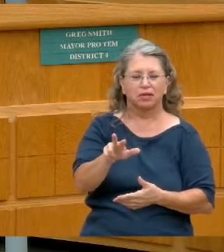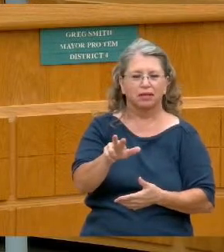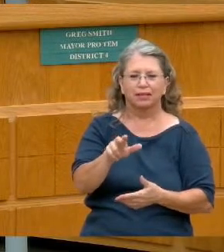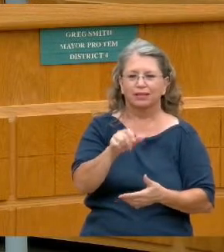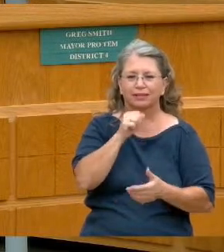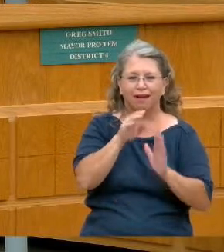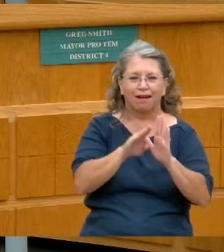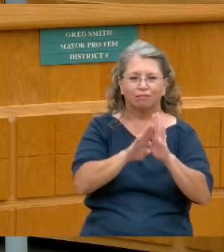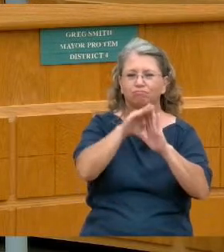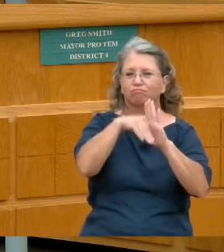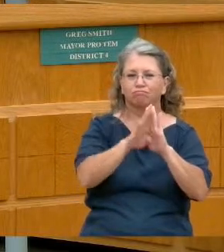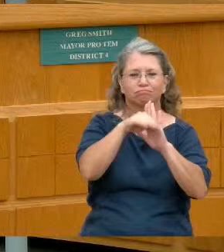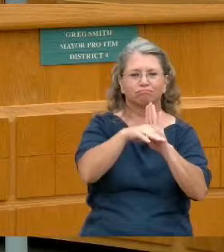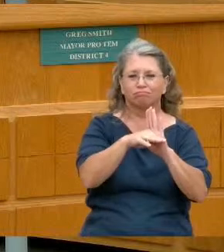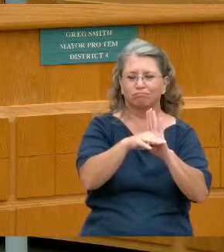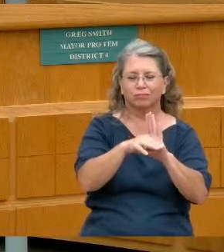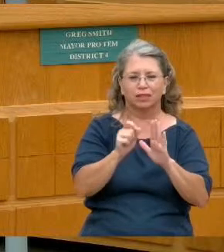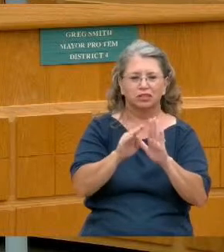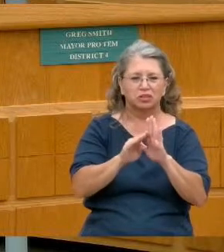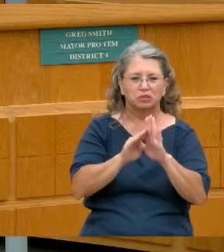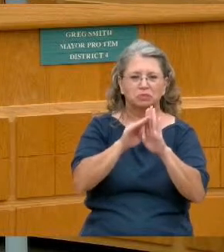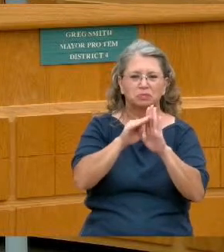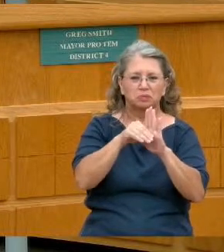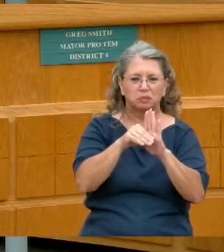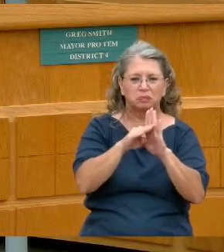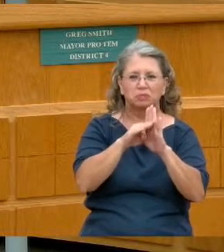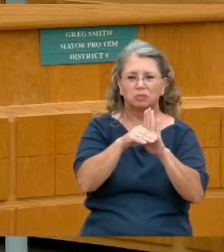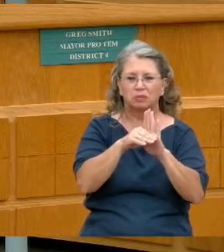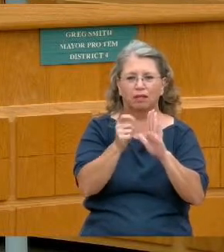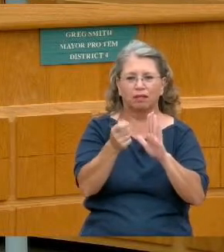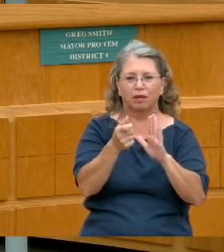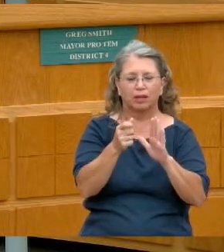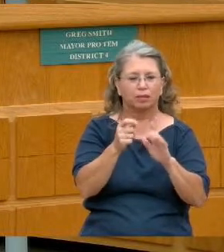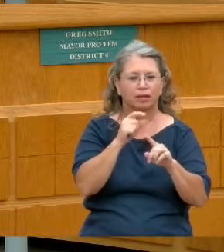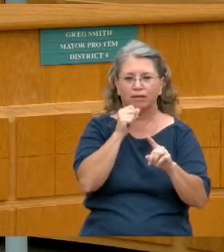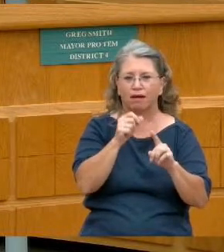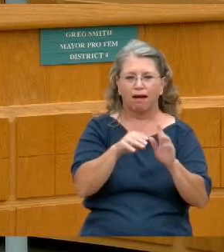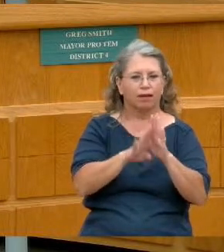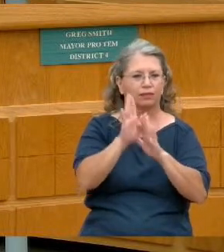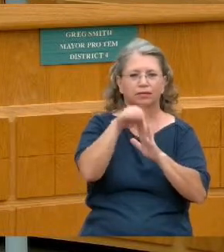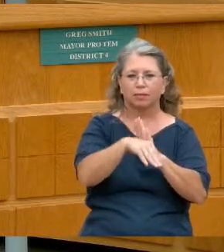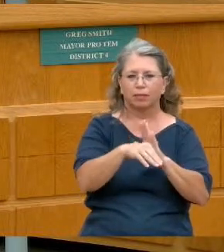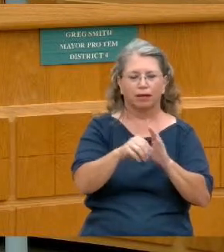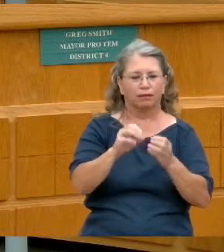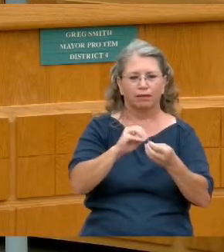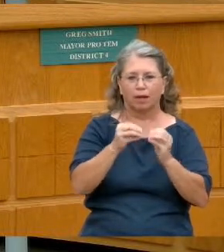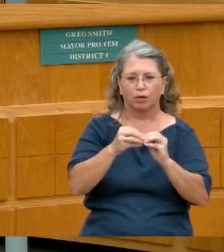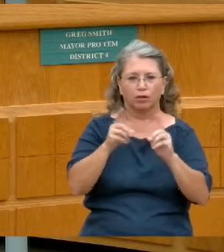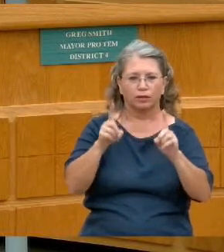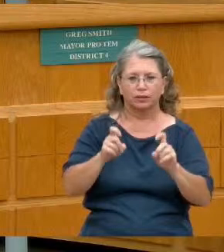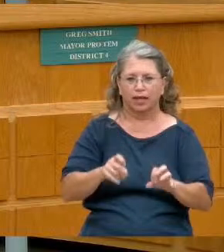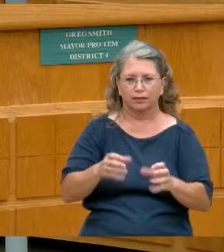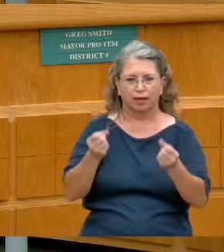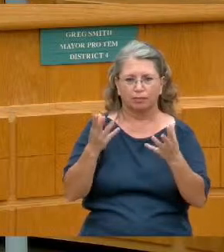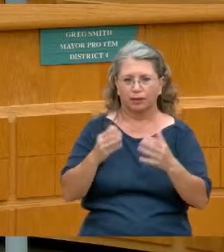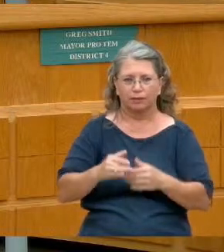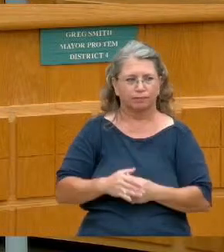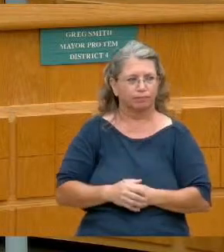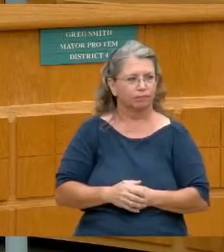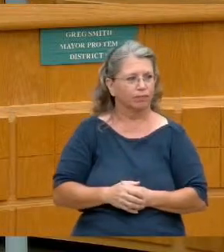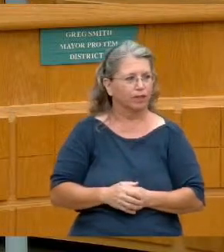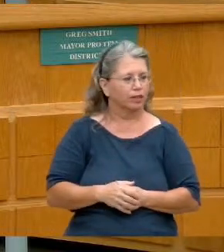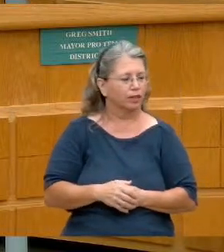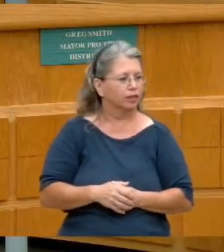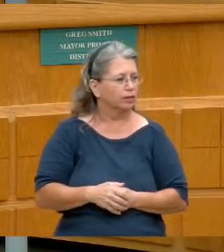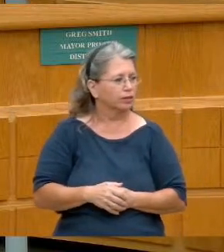maybe that number has changed substantially, but not for what we're looking at here. Over that period of time, we went from somewhere around